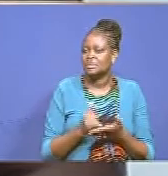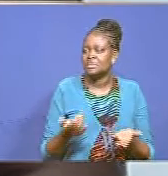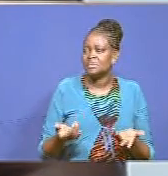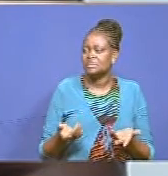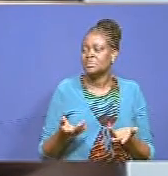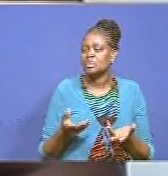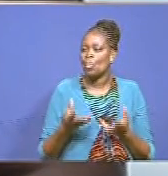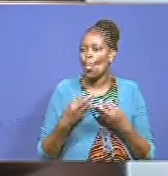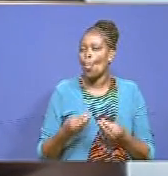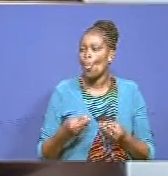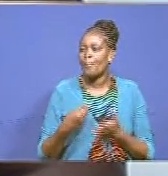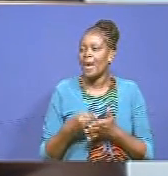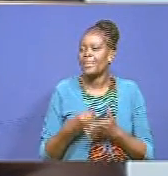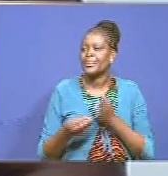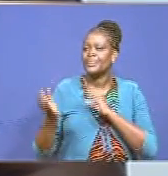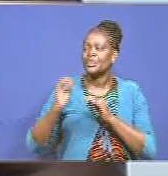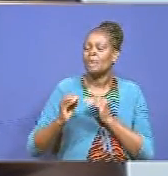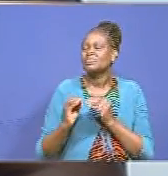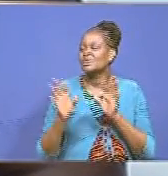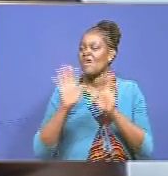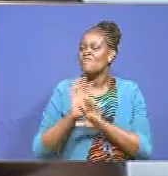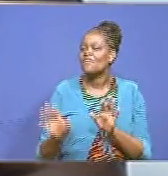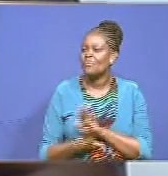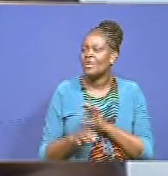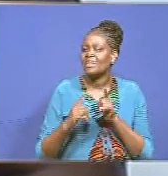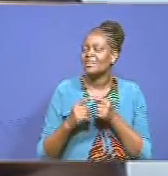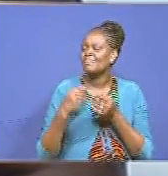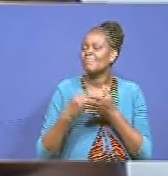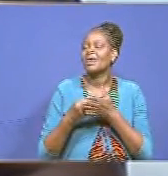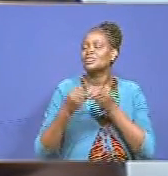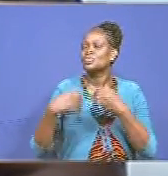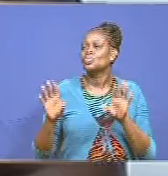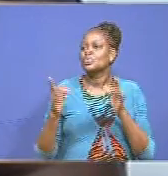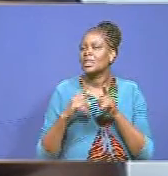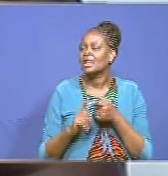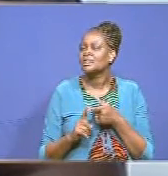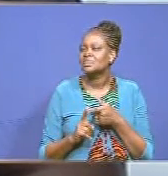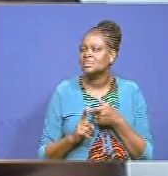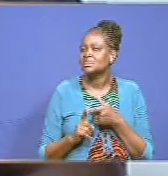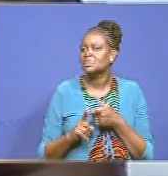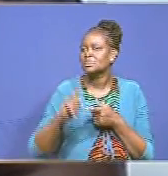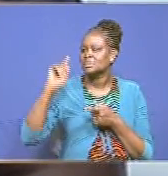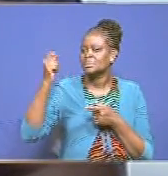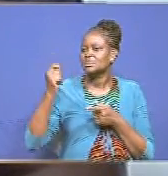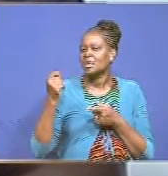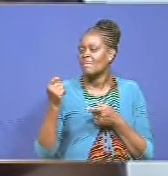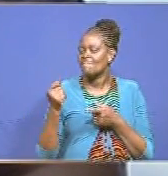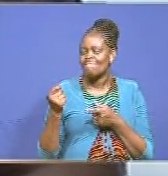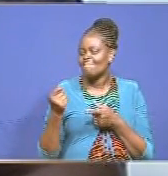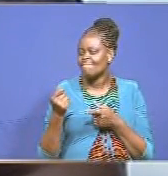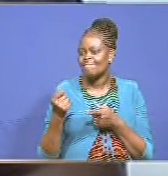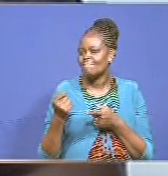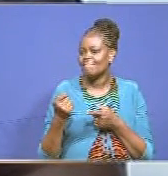and all that. It's corruption left, right, center. Huge money is being lost. And Kenyans are taking